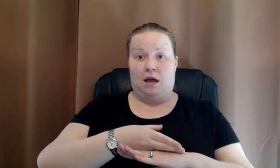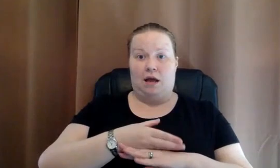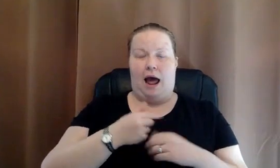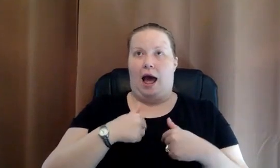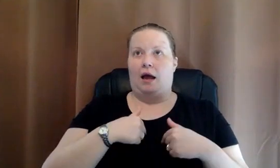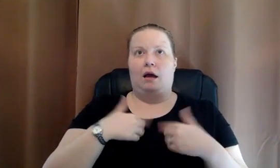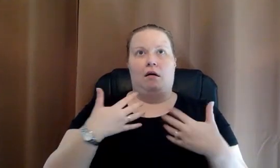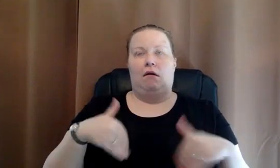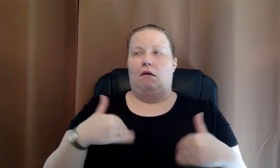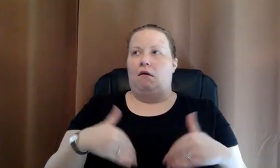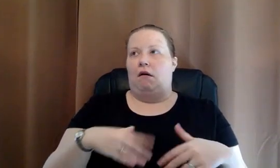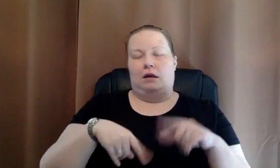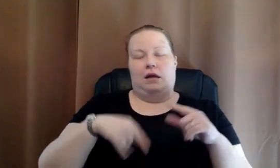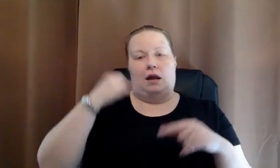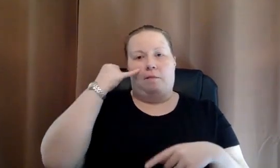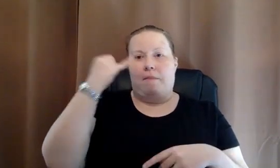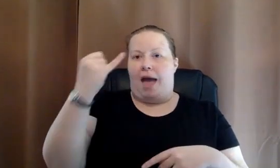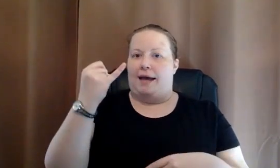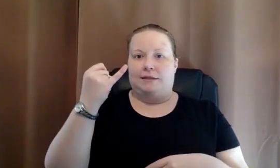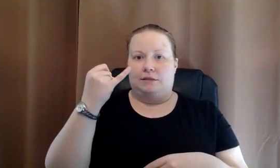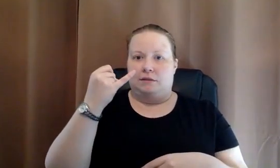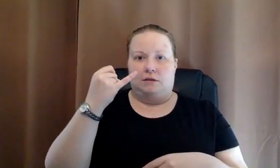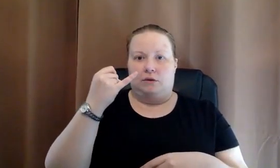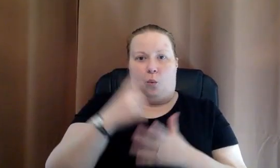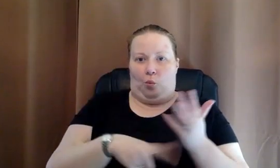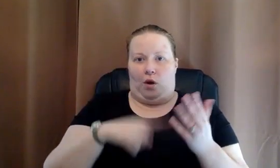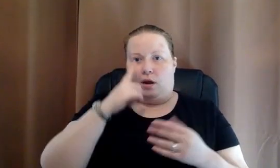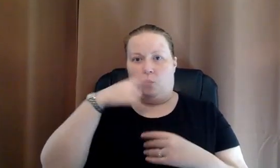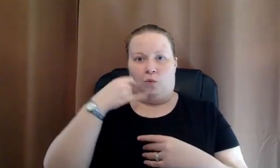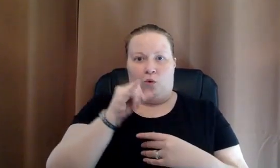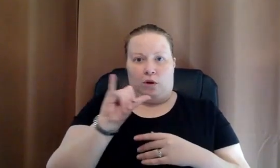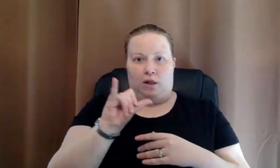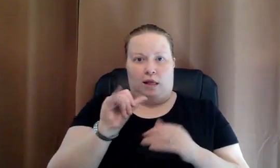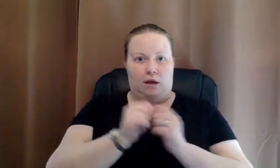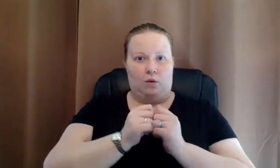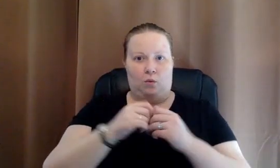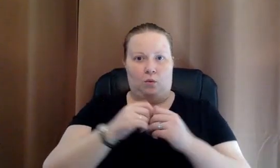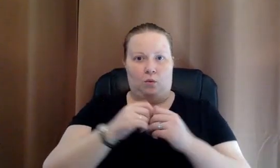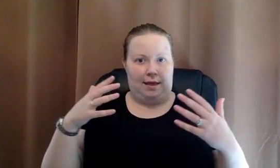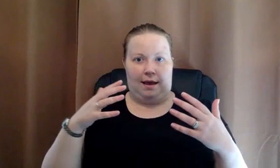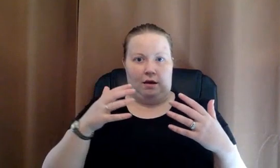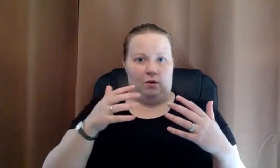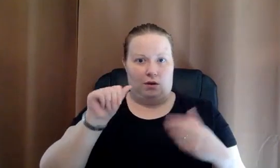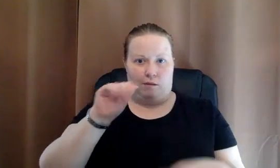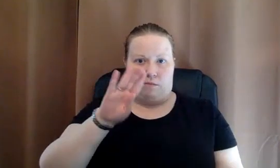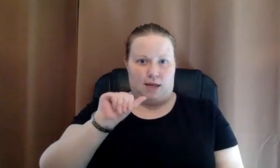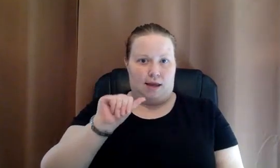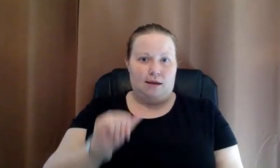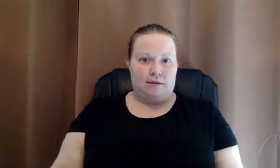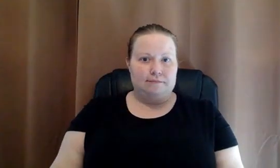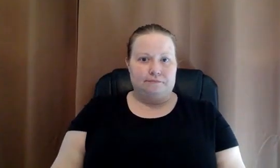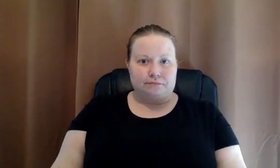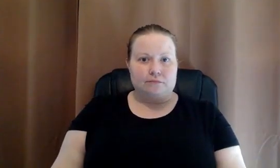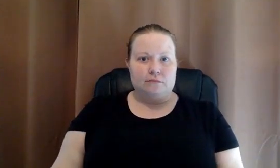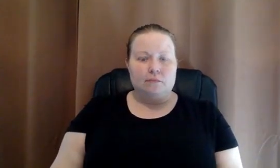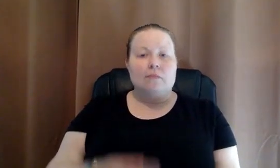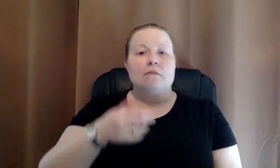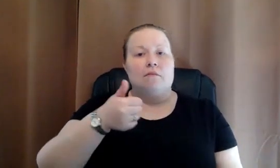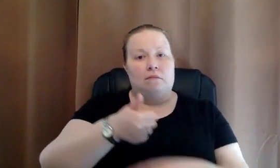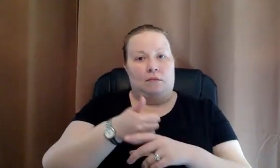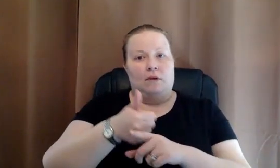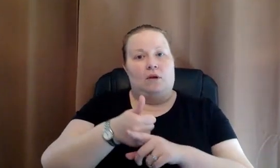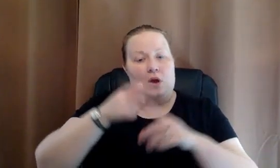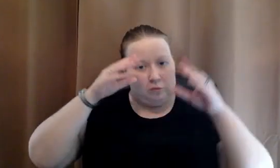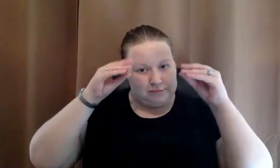think what he would look like without having the ABA. He was taught